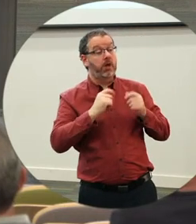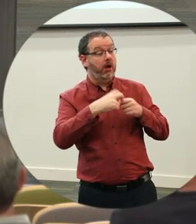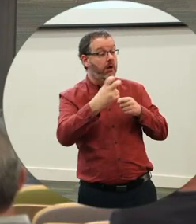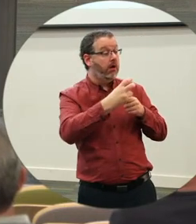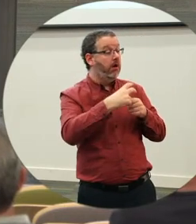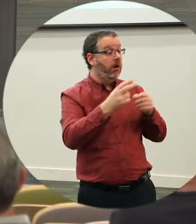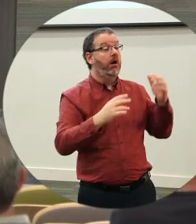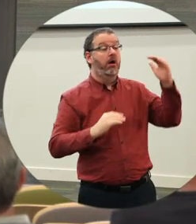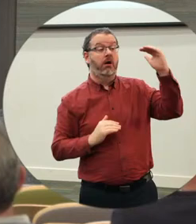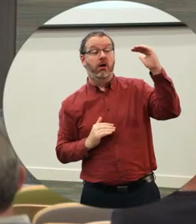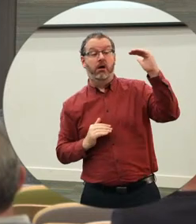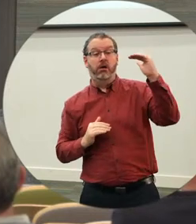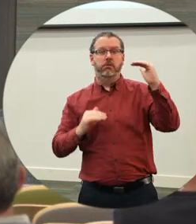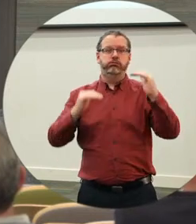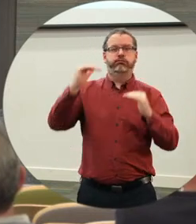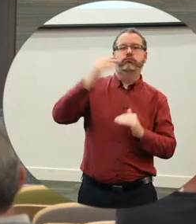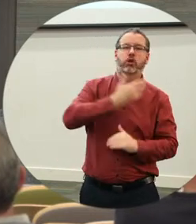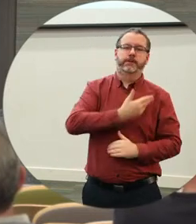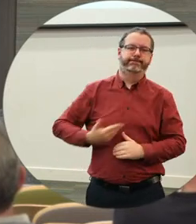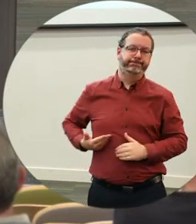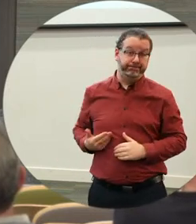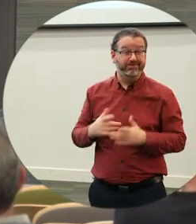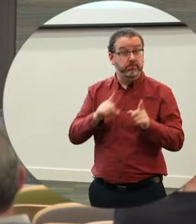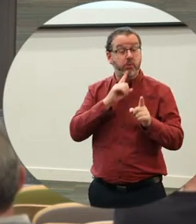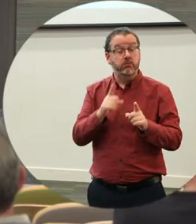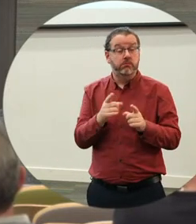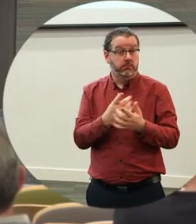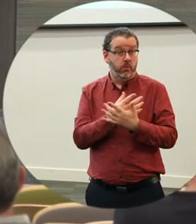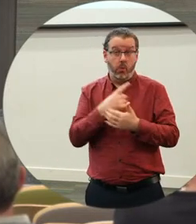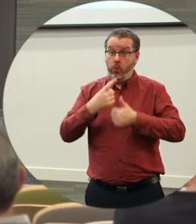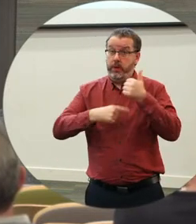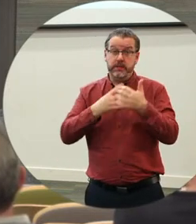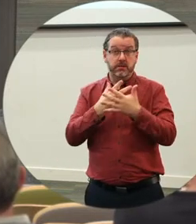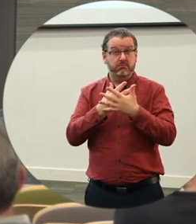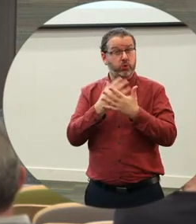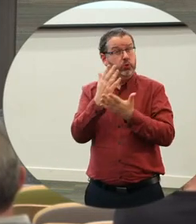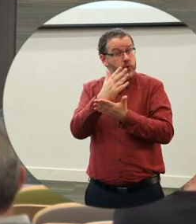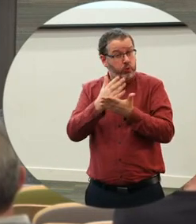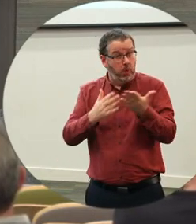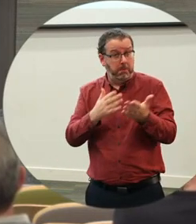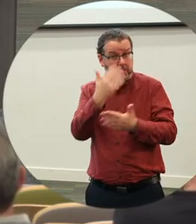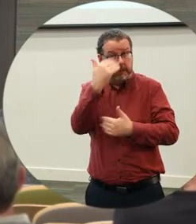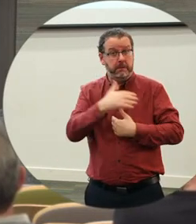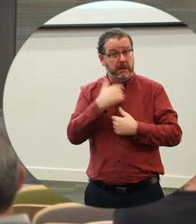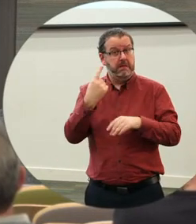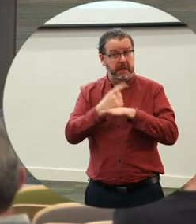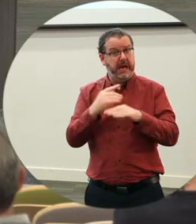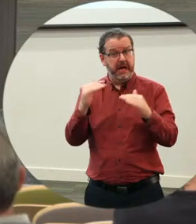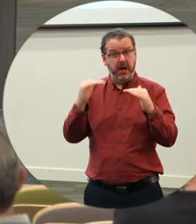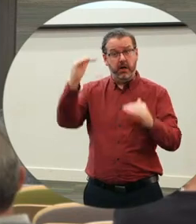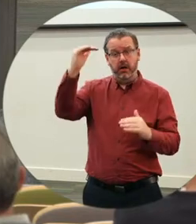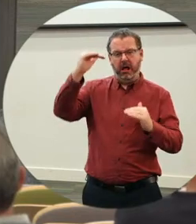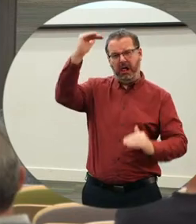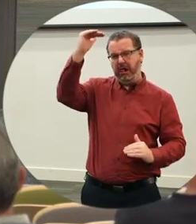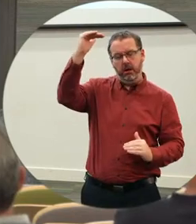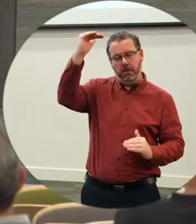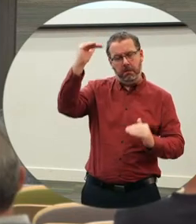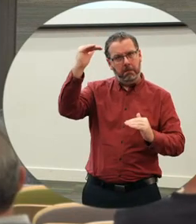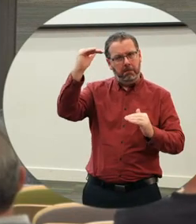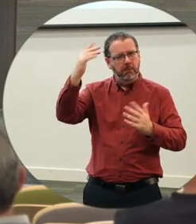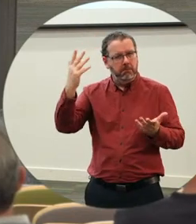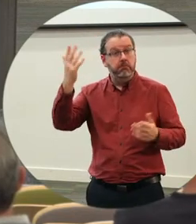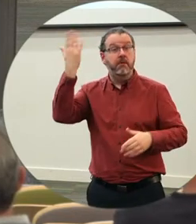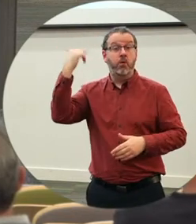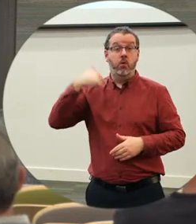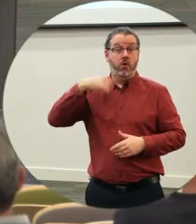a significant minority of Roman Catholics in the RUC right up to the Troubles. And I remember as a young reporter for the Irish